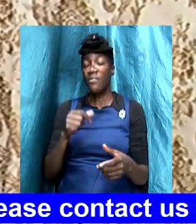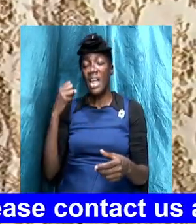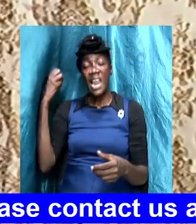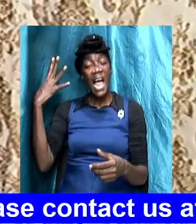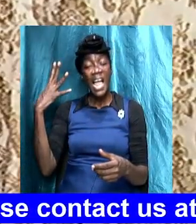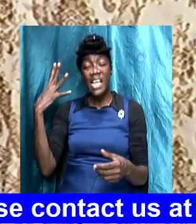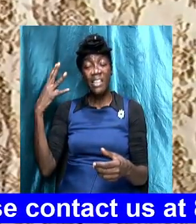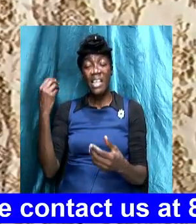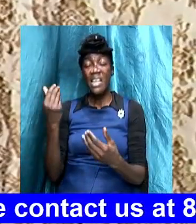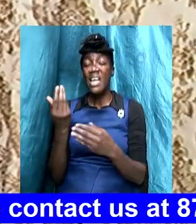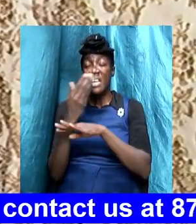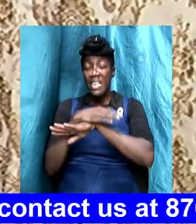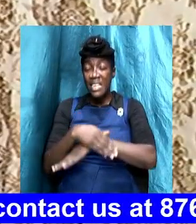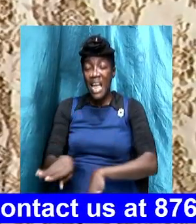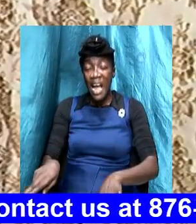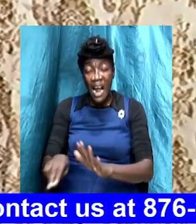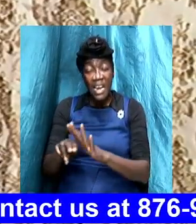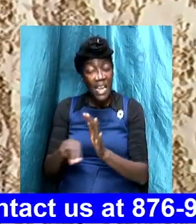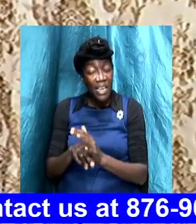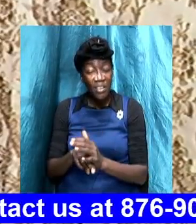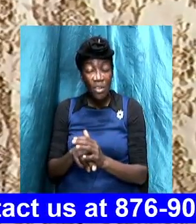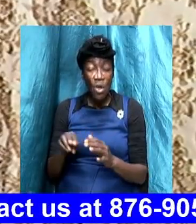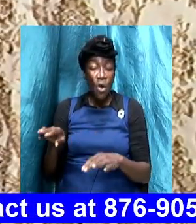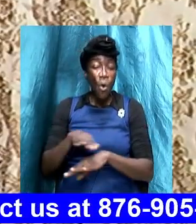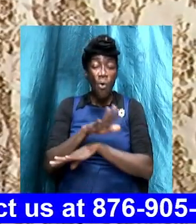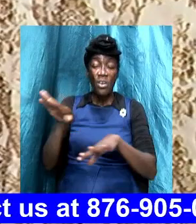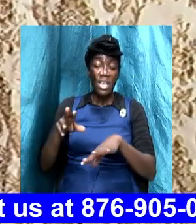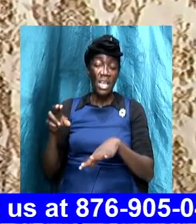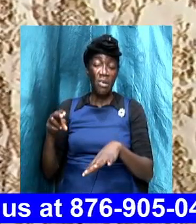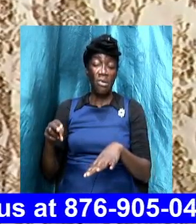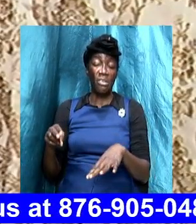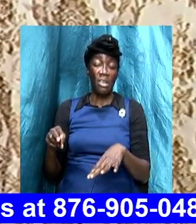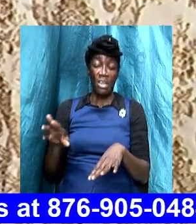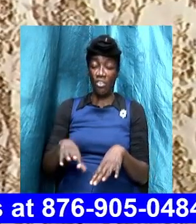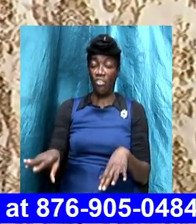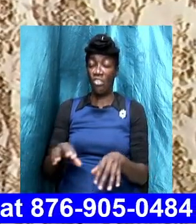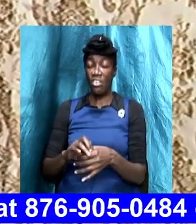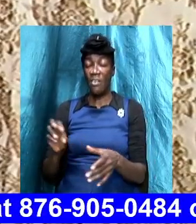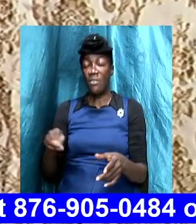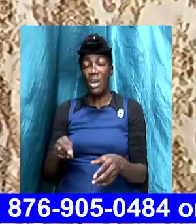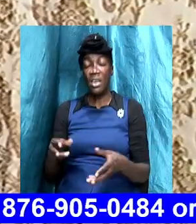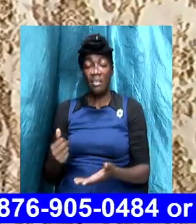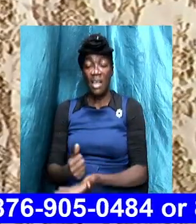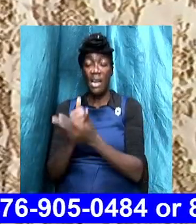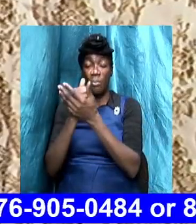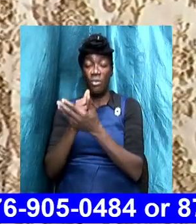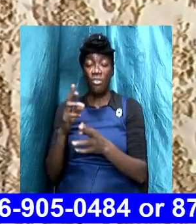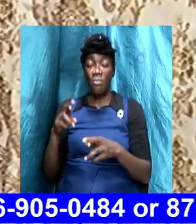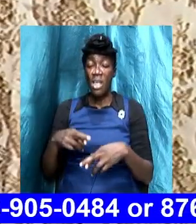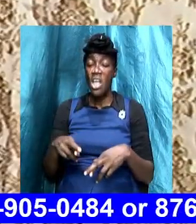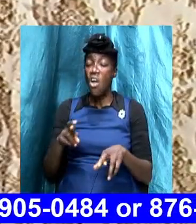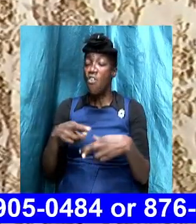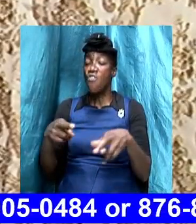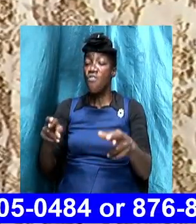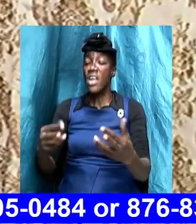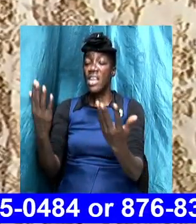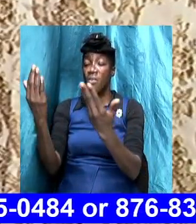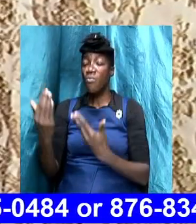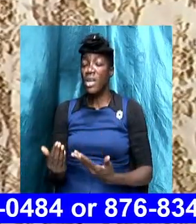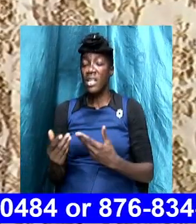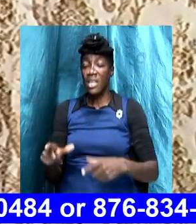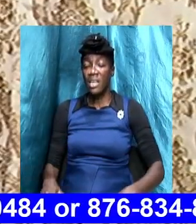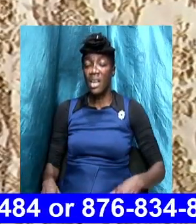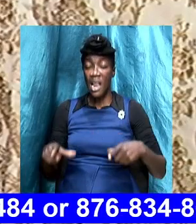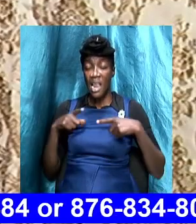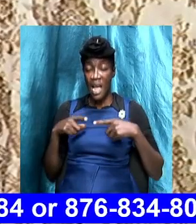this darkness should not overtake us as children of darkness. Help us, Lord, just to be ready waiting, to live a life of expectancy.